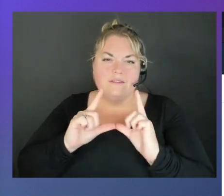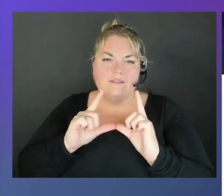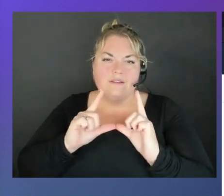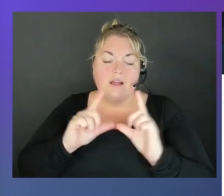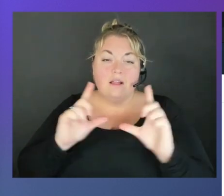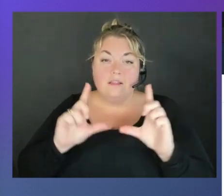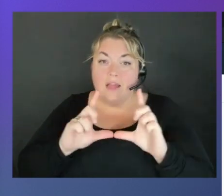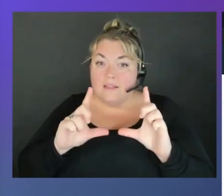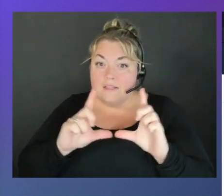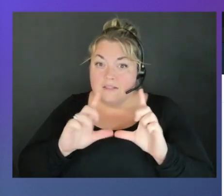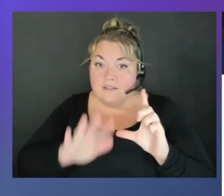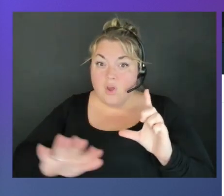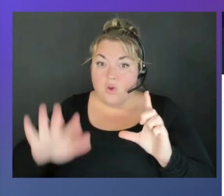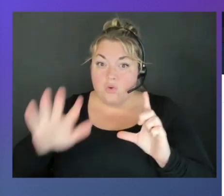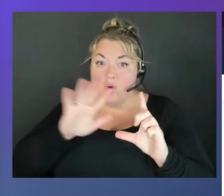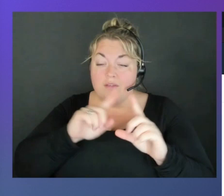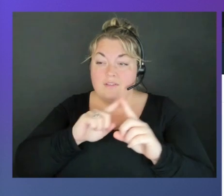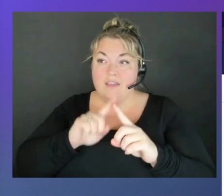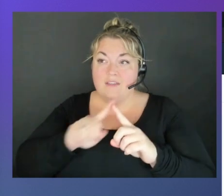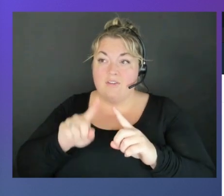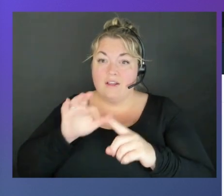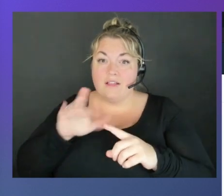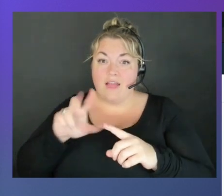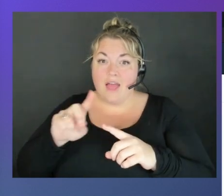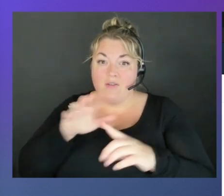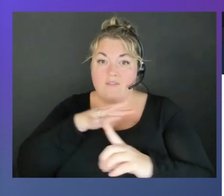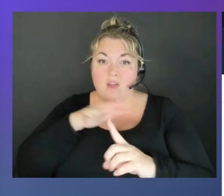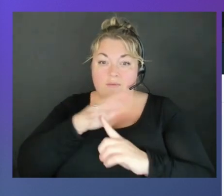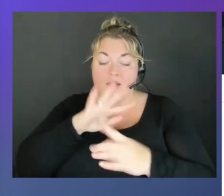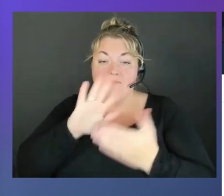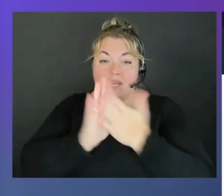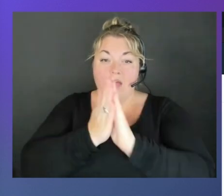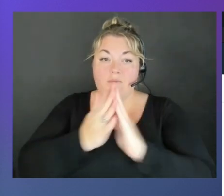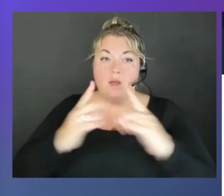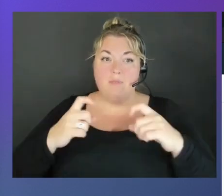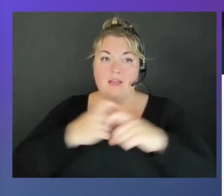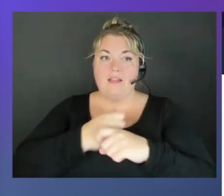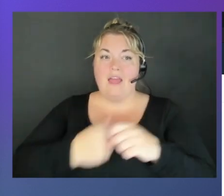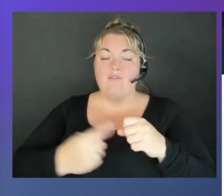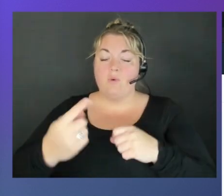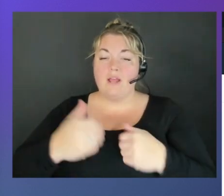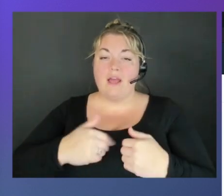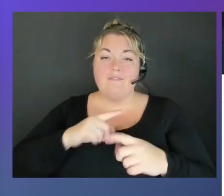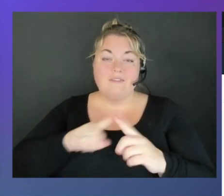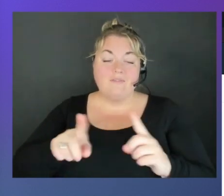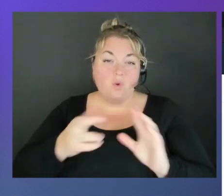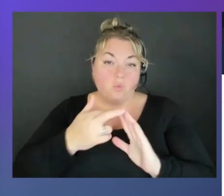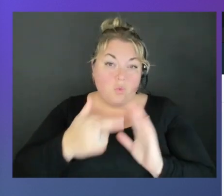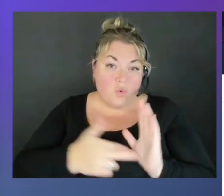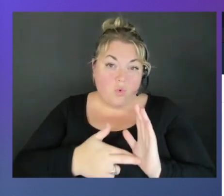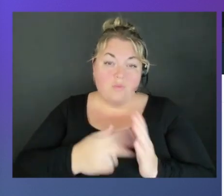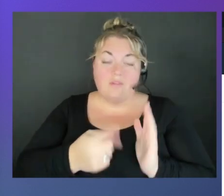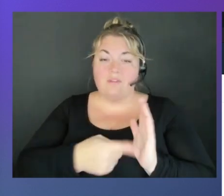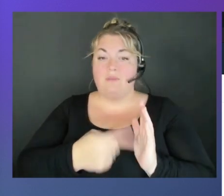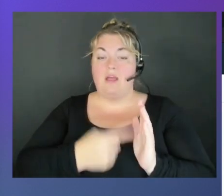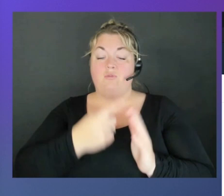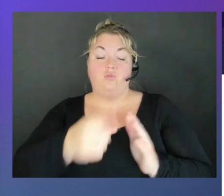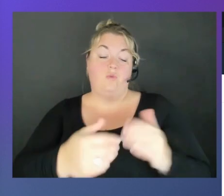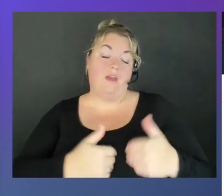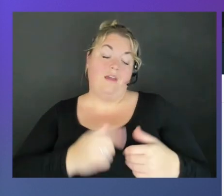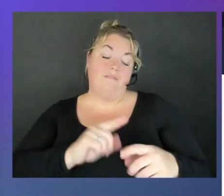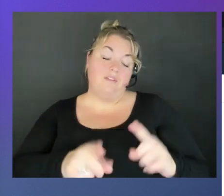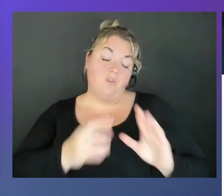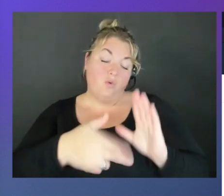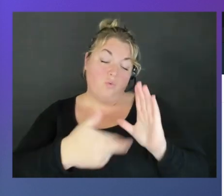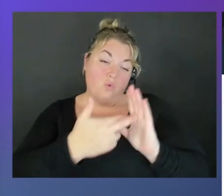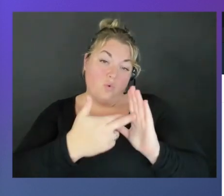licenses across different cloud environments become complex. Everyone has different rules. Yep. Sometimes you have different rules for your